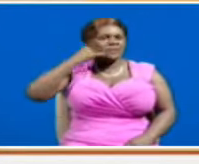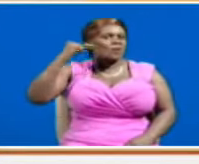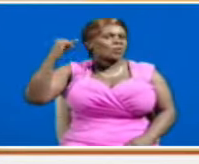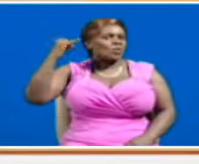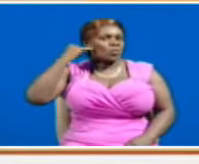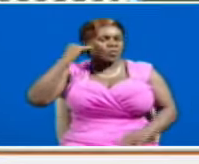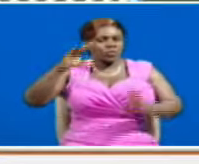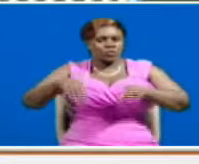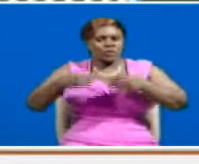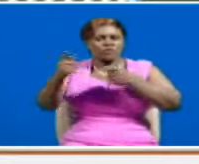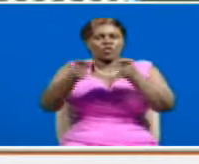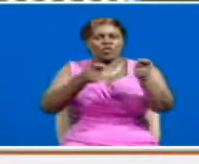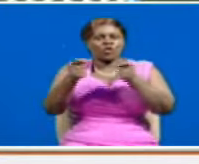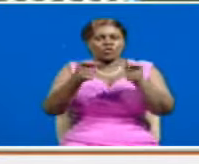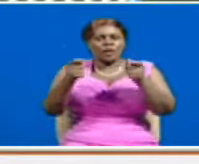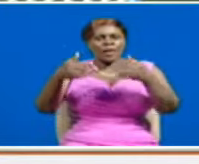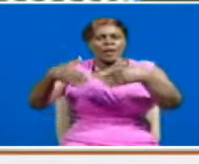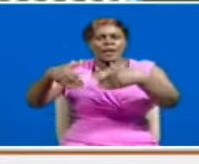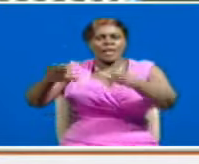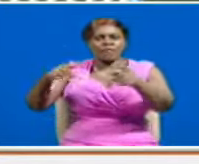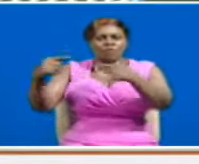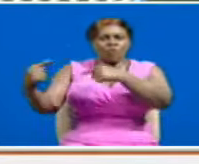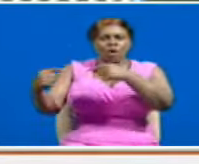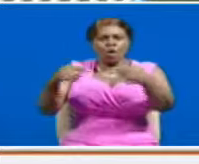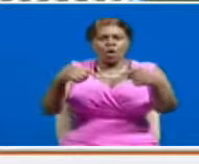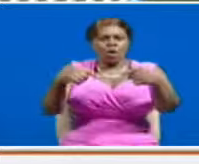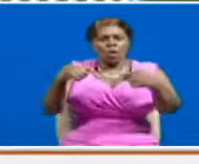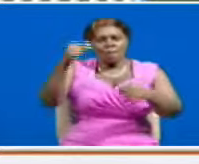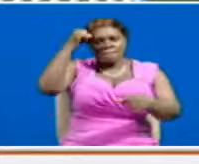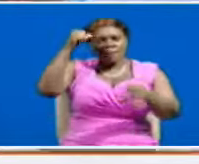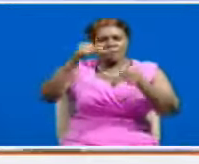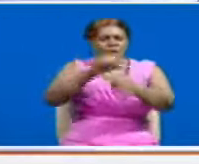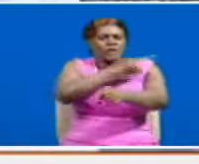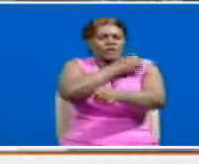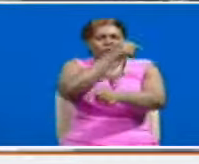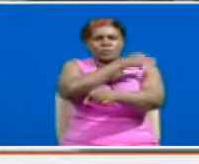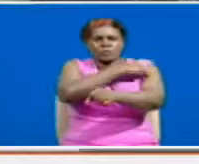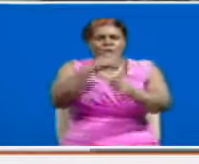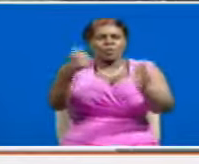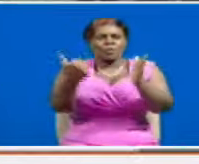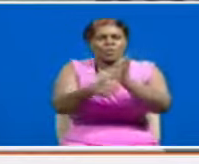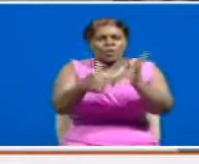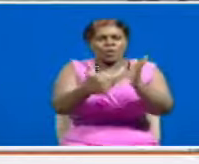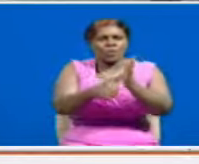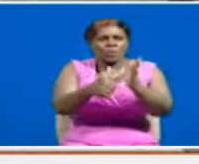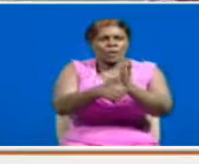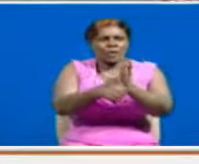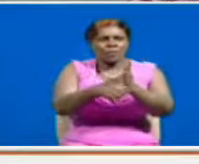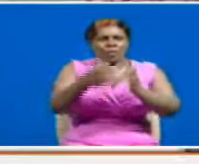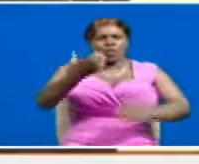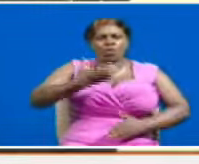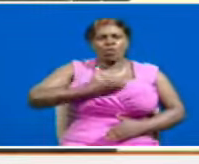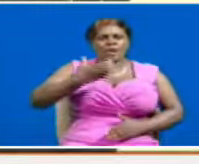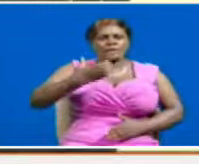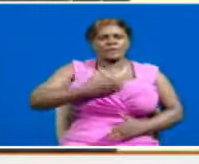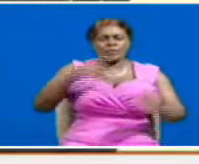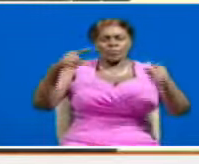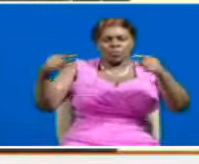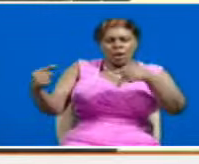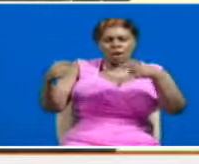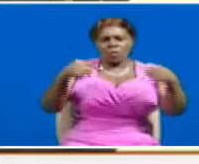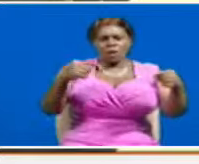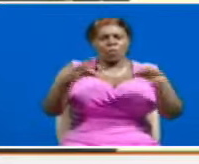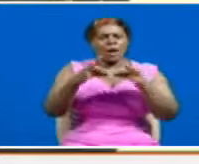to hand over control and vacate Nakuru War Memorial Hospital, which has been at the center of a protracted ownership battle. The court